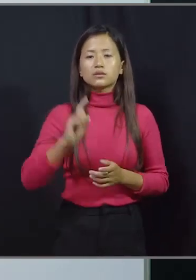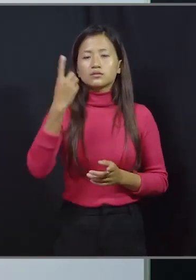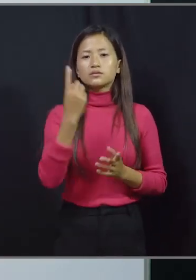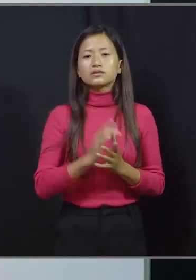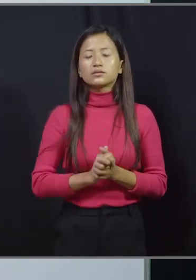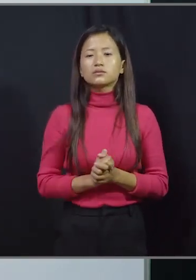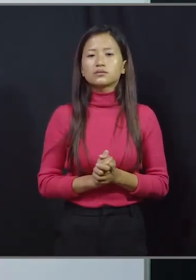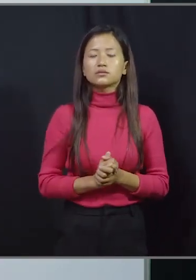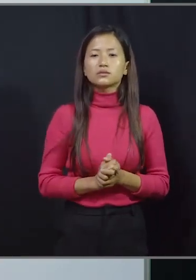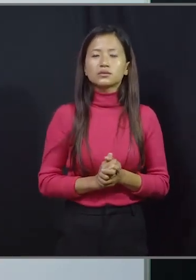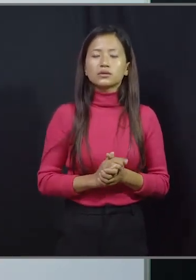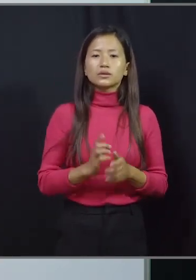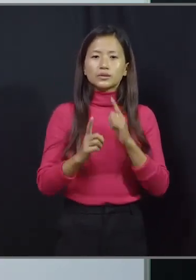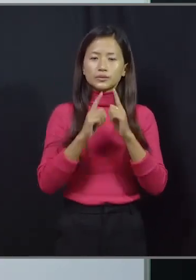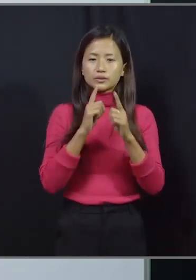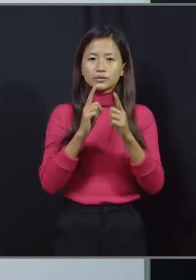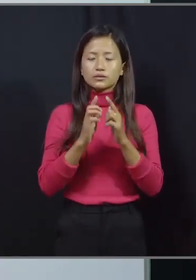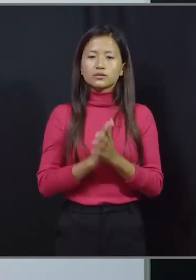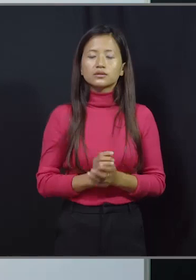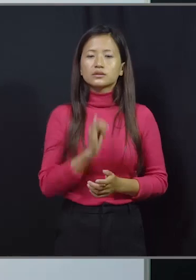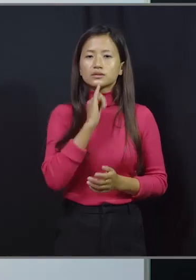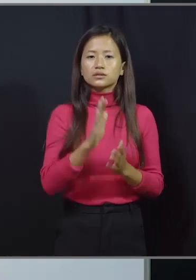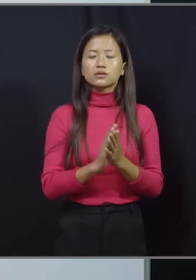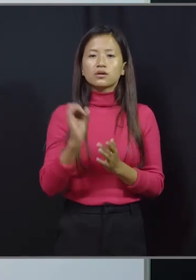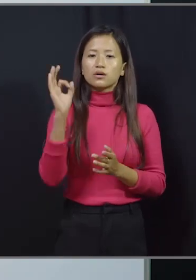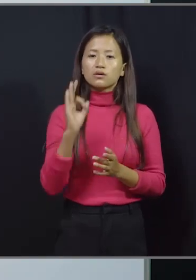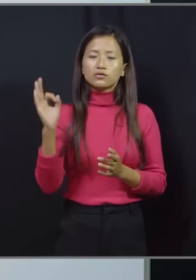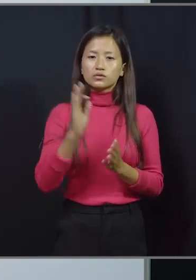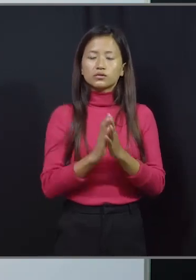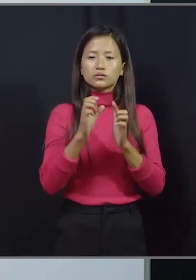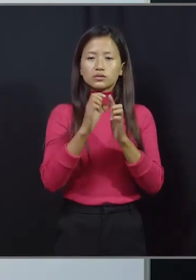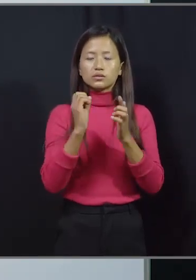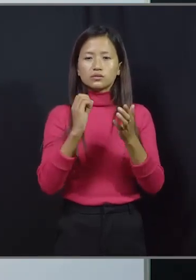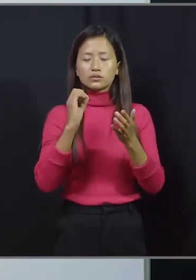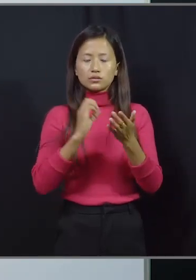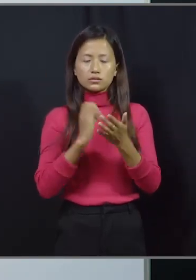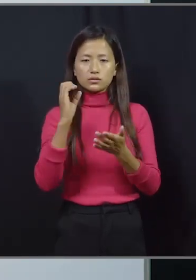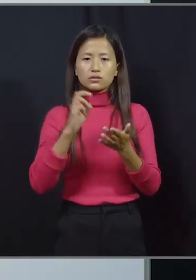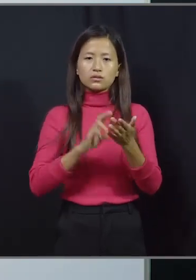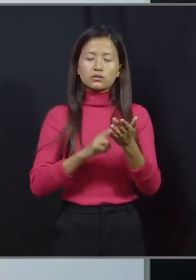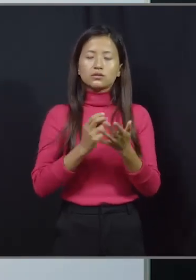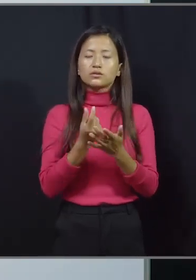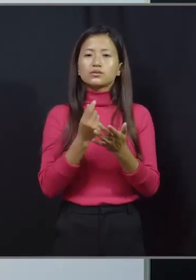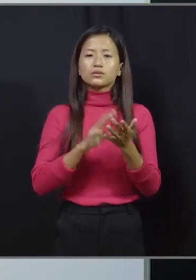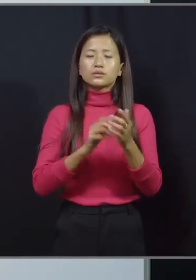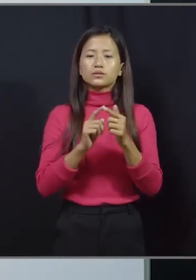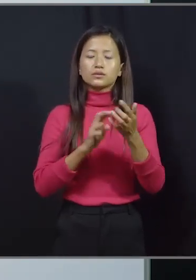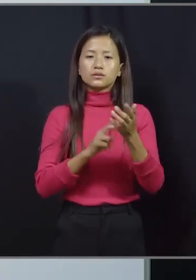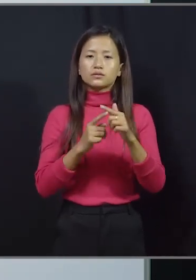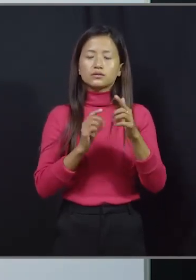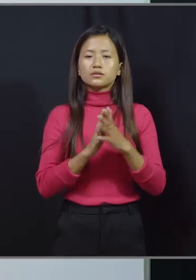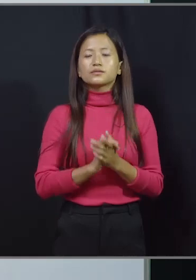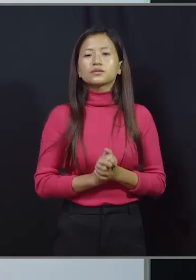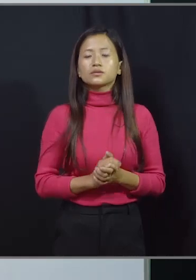first we will be discussing is on the official document. In the official document, in the